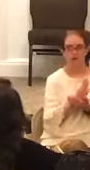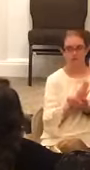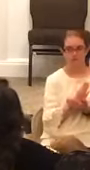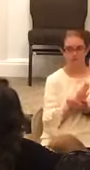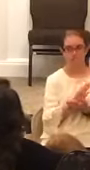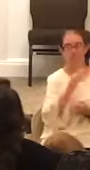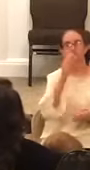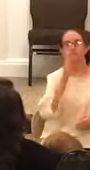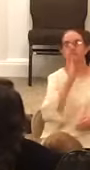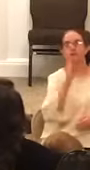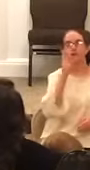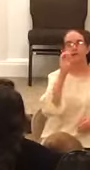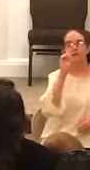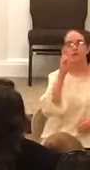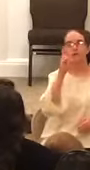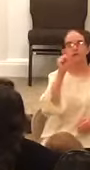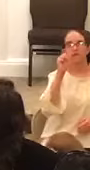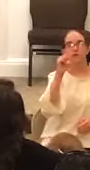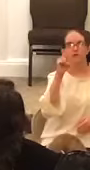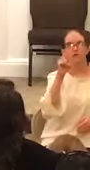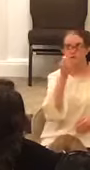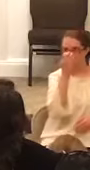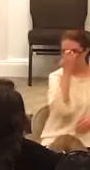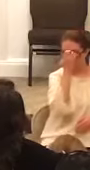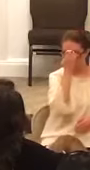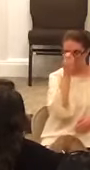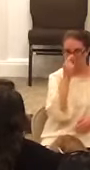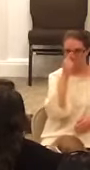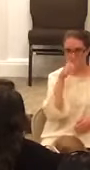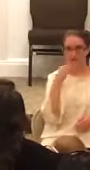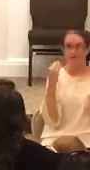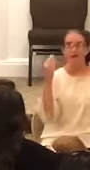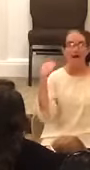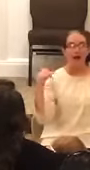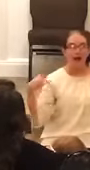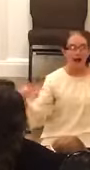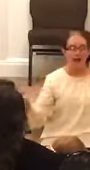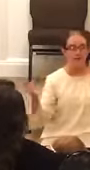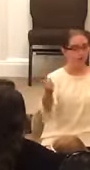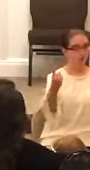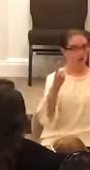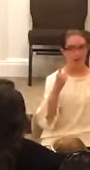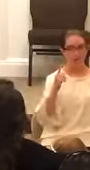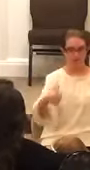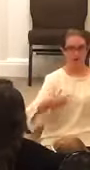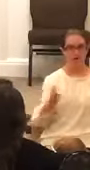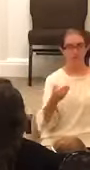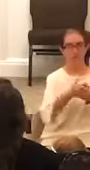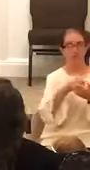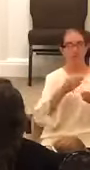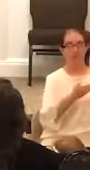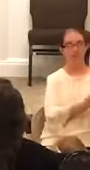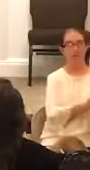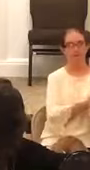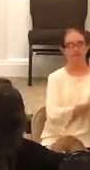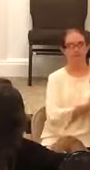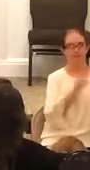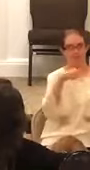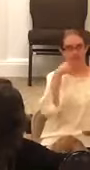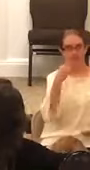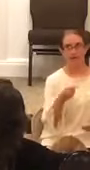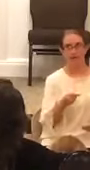him be accursed. He said, if an angel shows up in your living room in the morning and